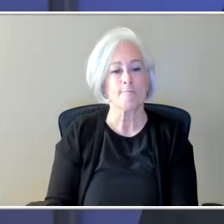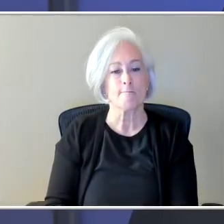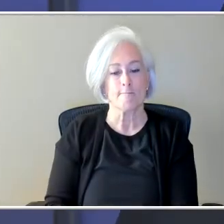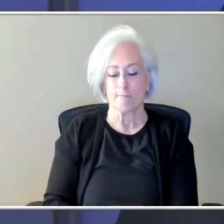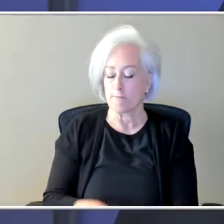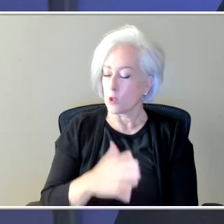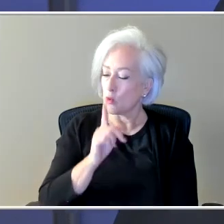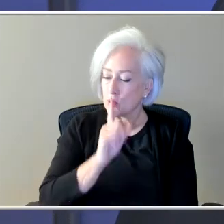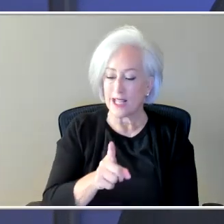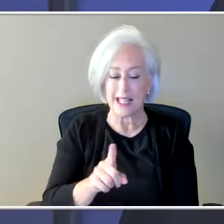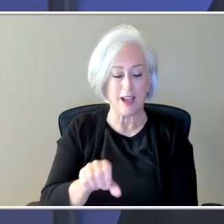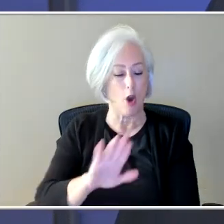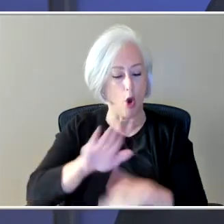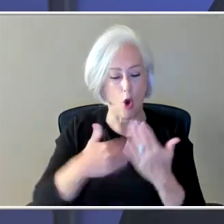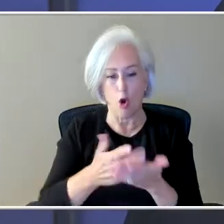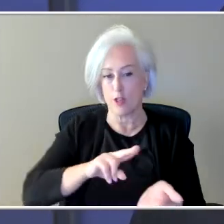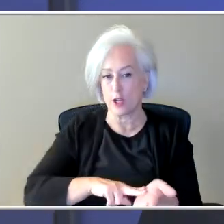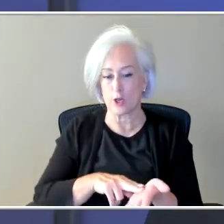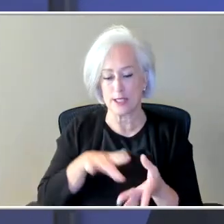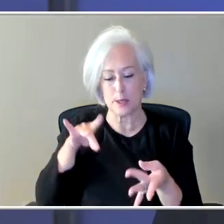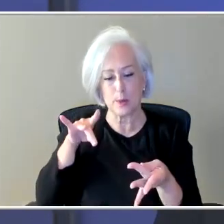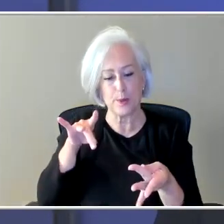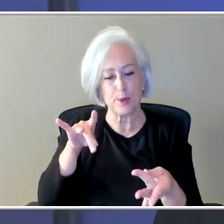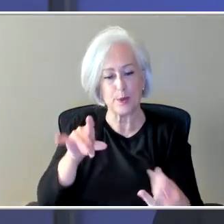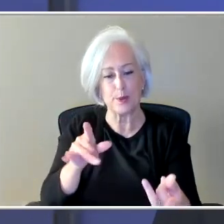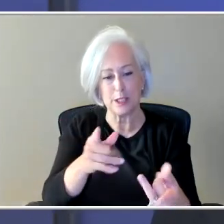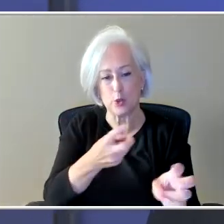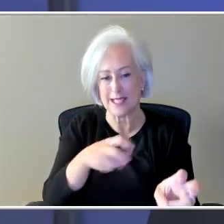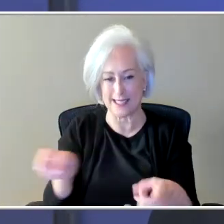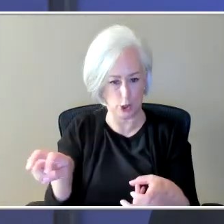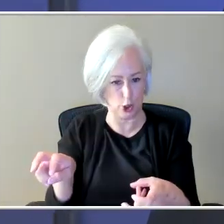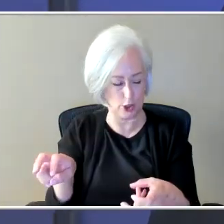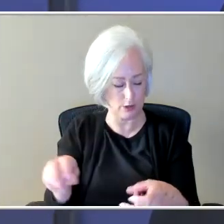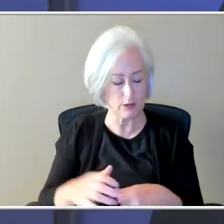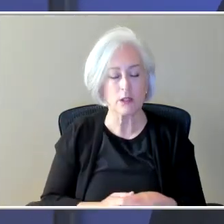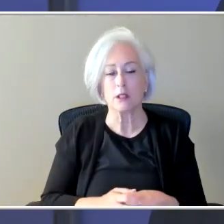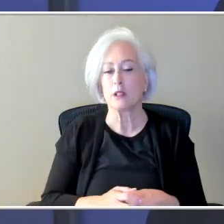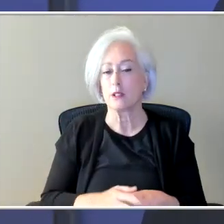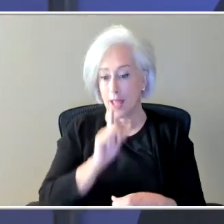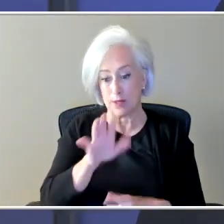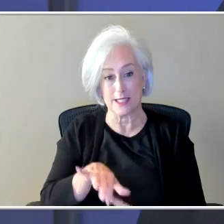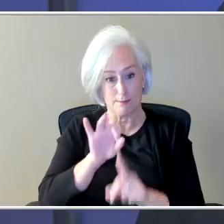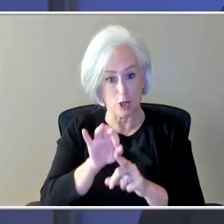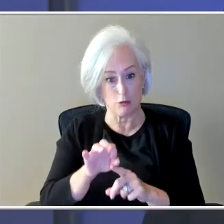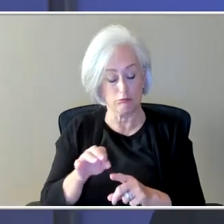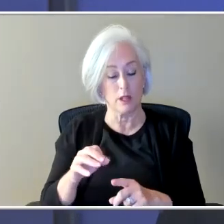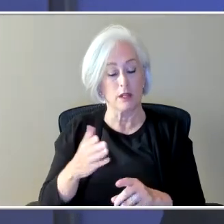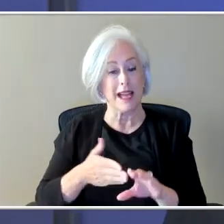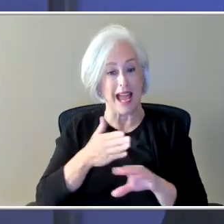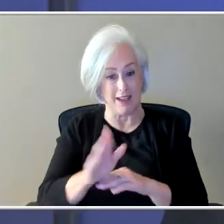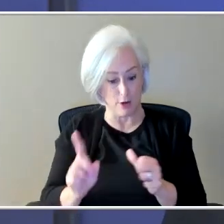other nurses, and that was really special because I got I think 2 or 3 follow-ups after my first call,